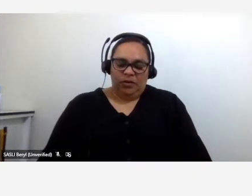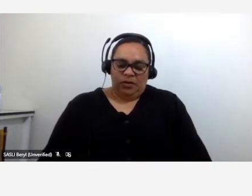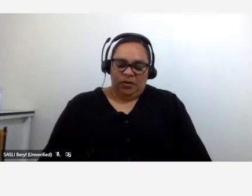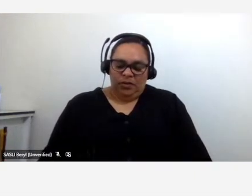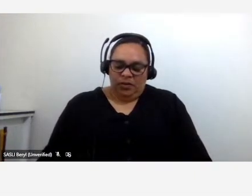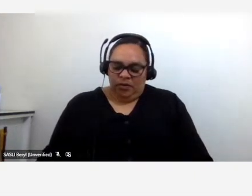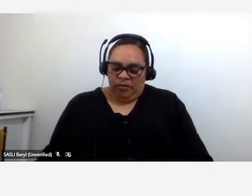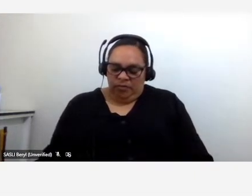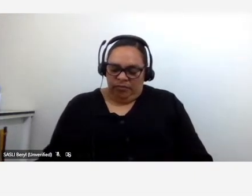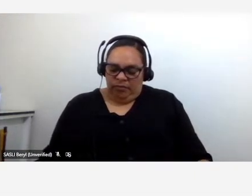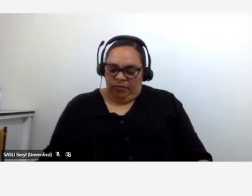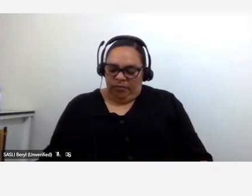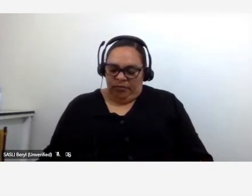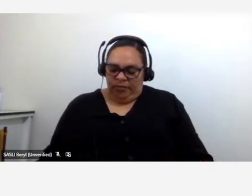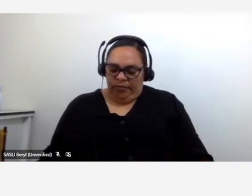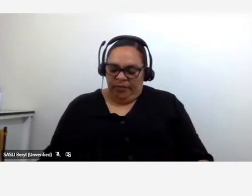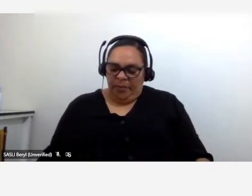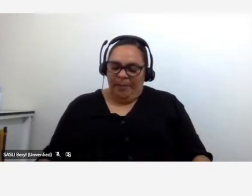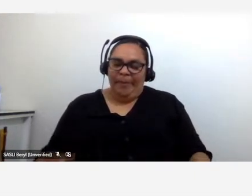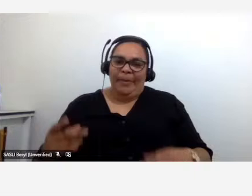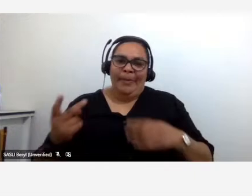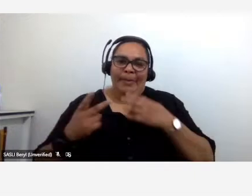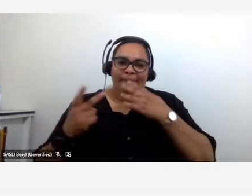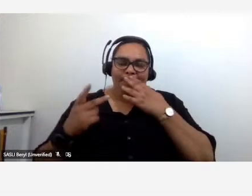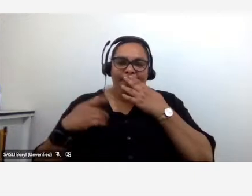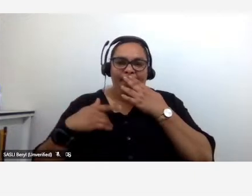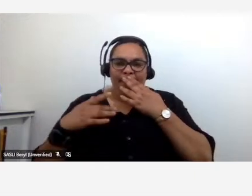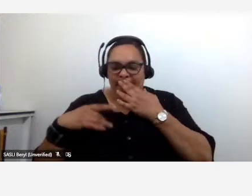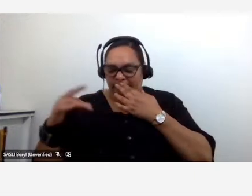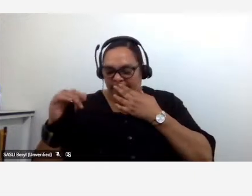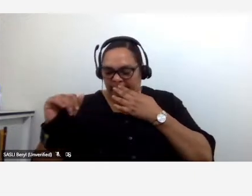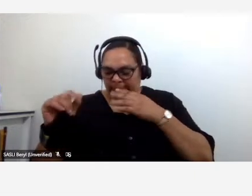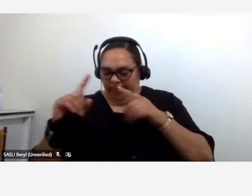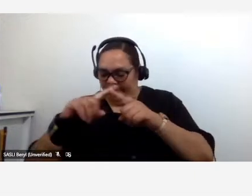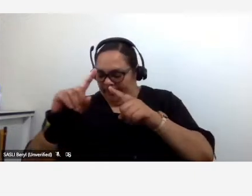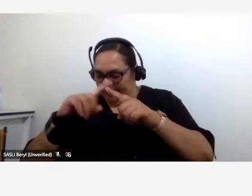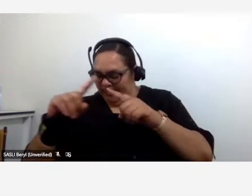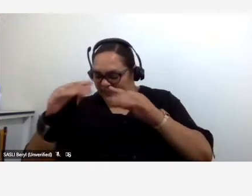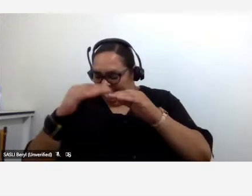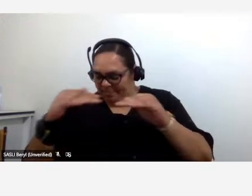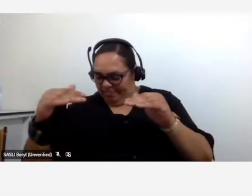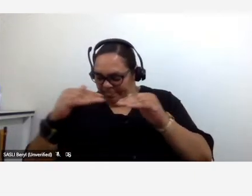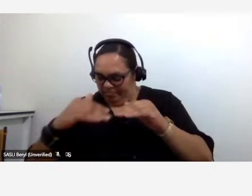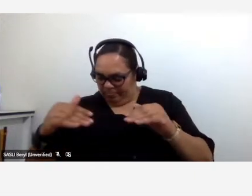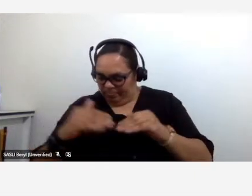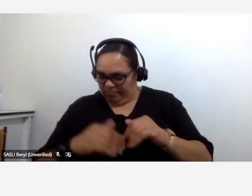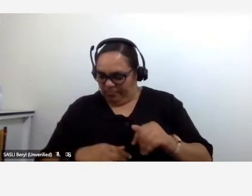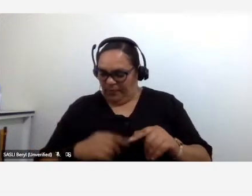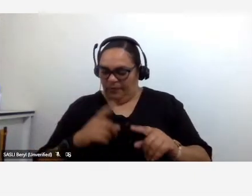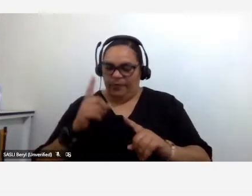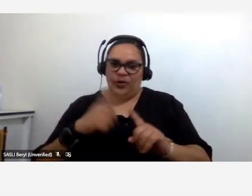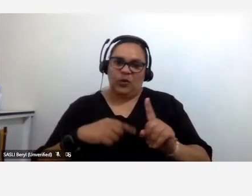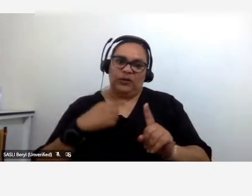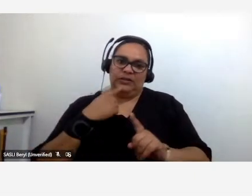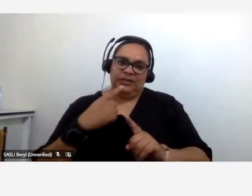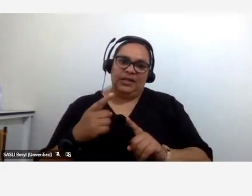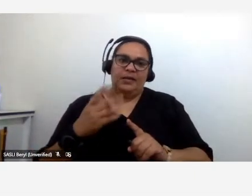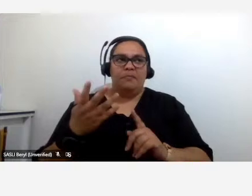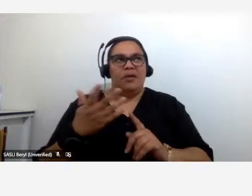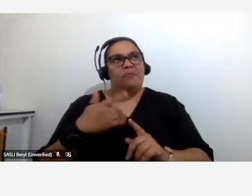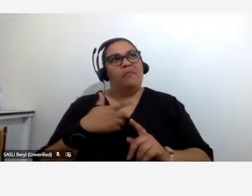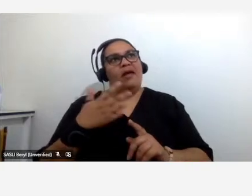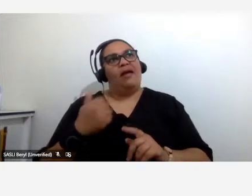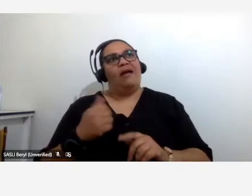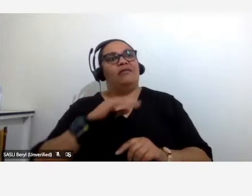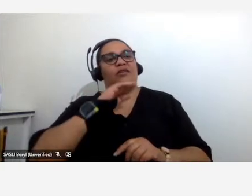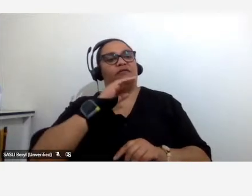And also, I'm interested in the levels. You know, I couldn't establish if maybe I had